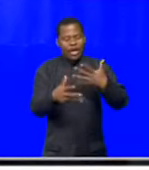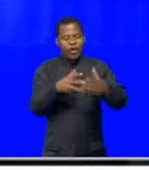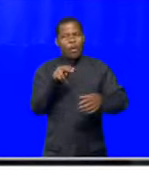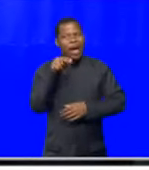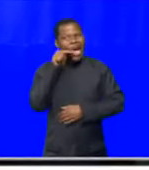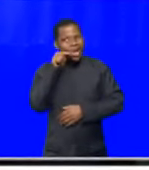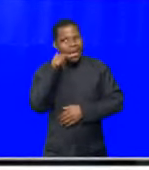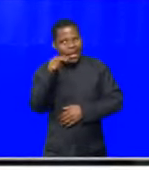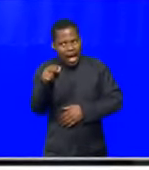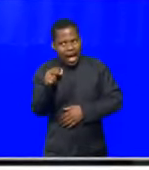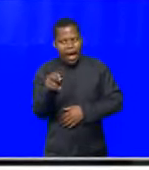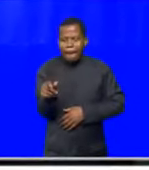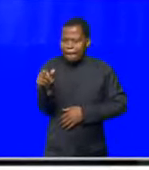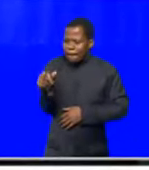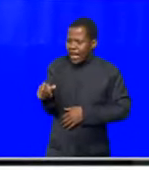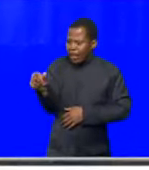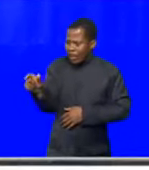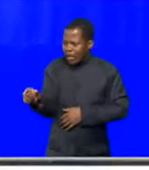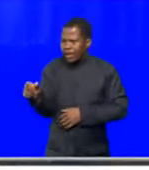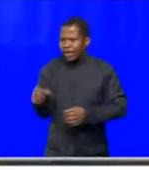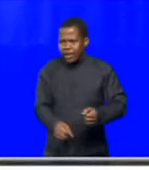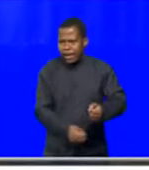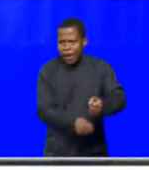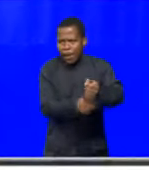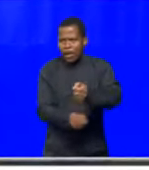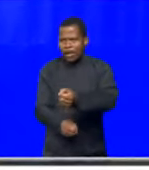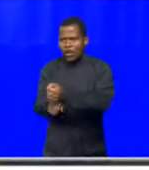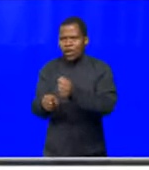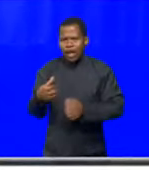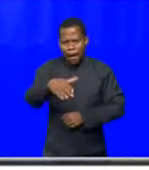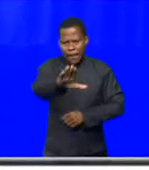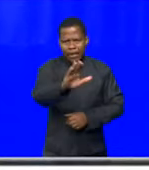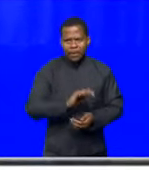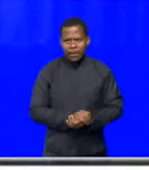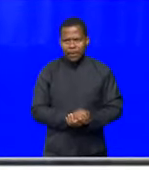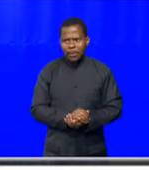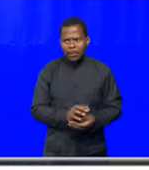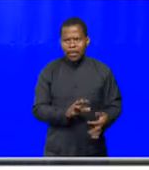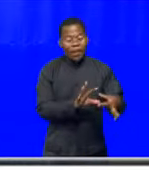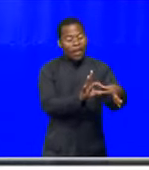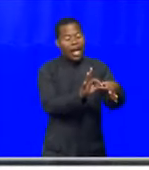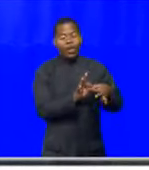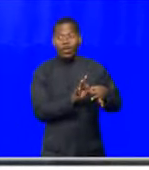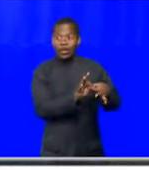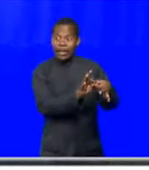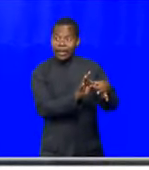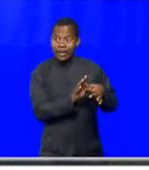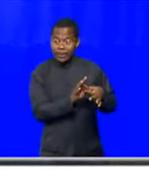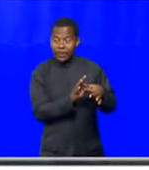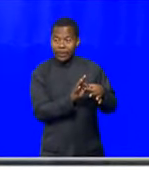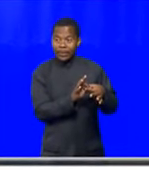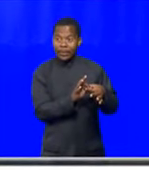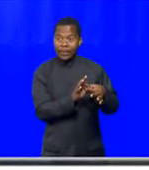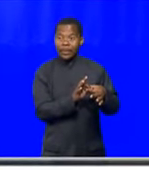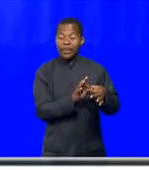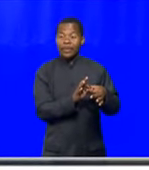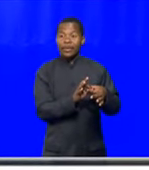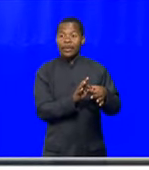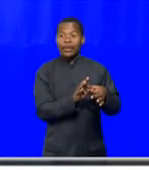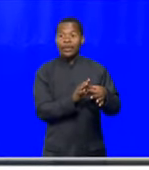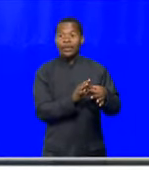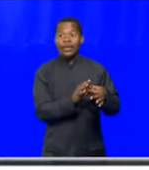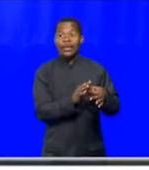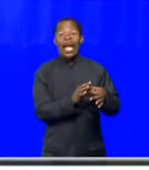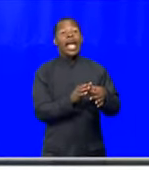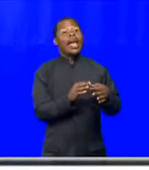upon every Liswati to assist. As the Eswatini Chronic Disease Support Foundation, we are thrilled to